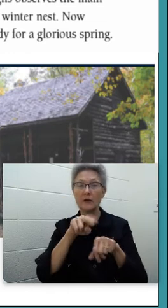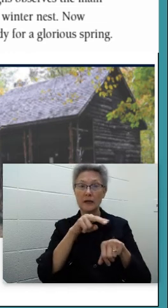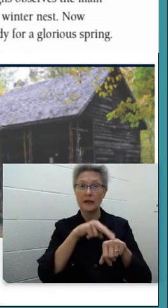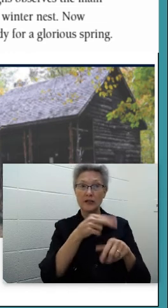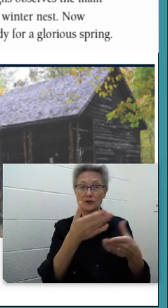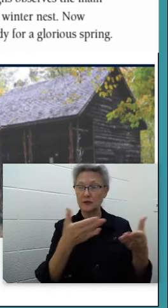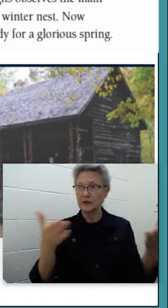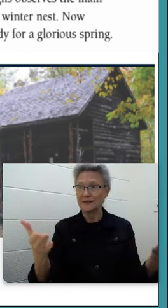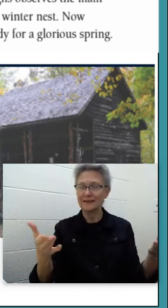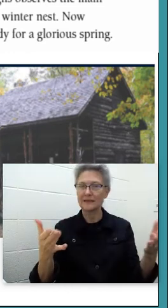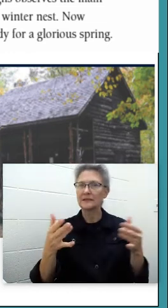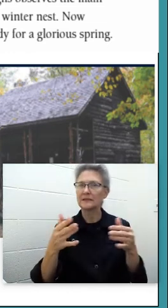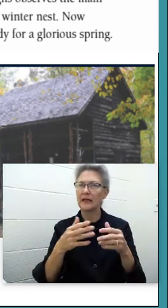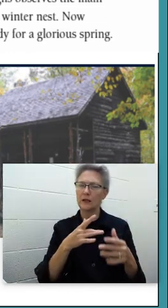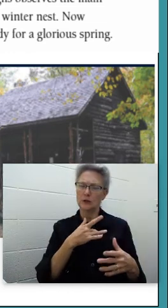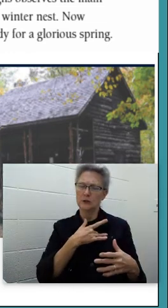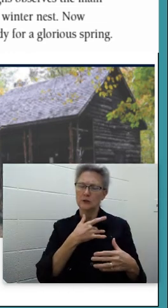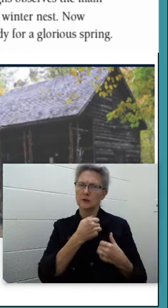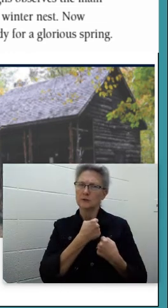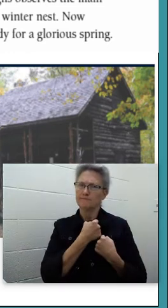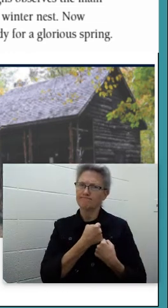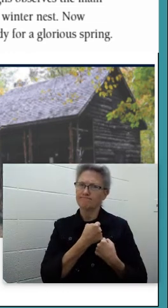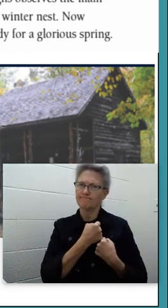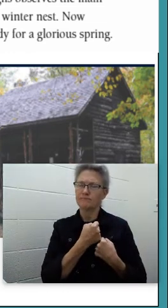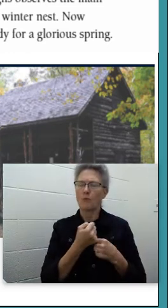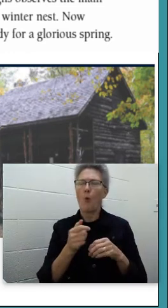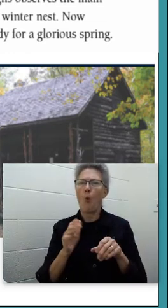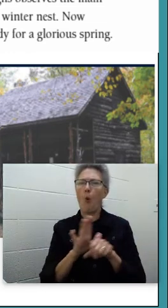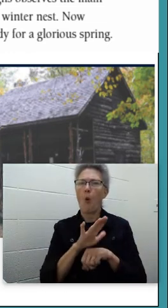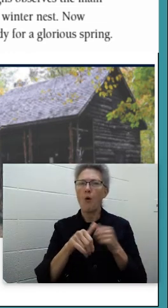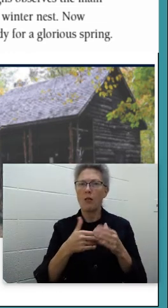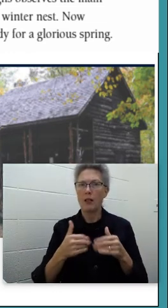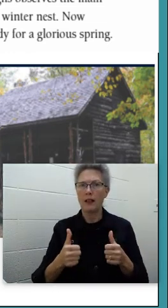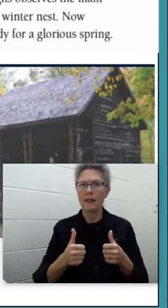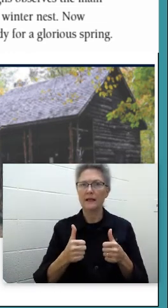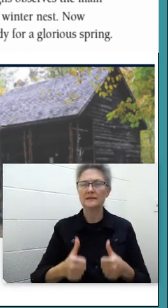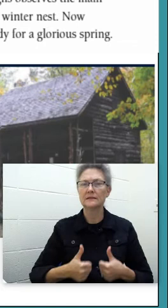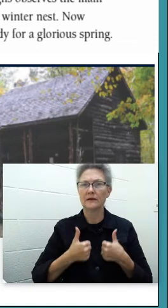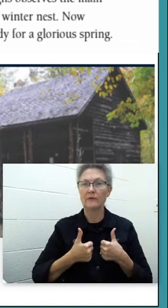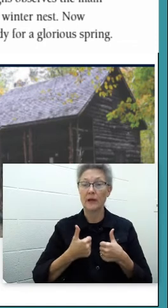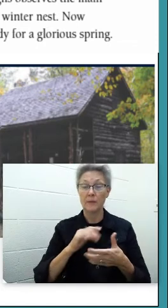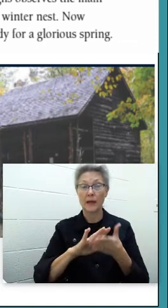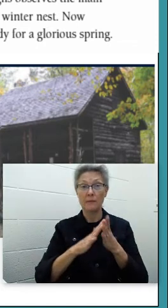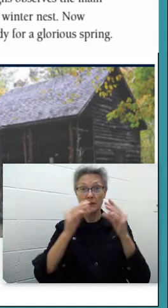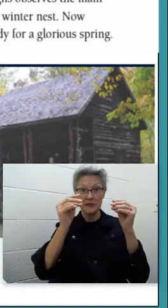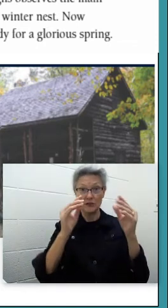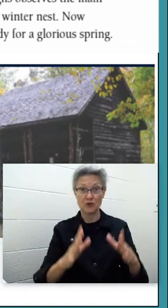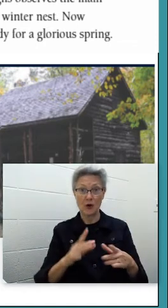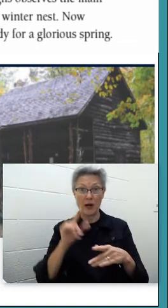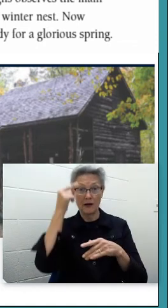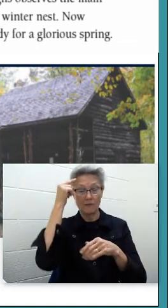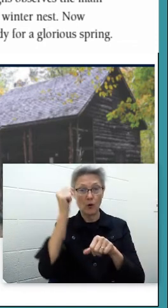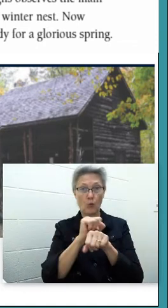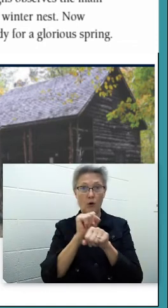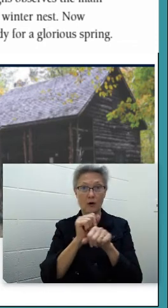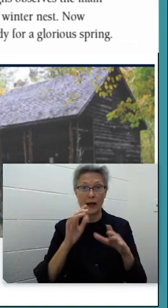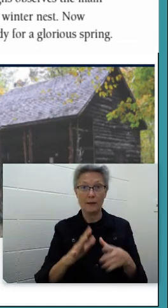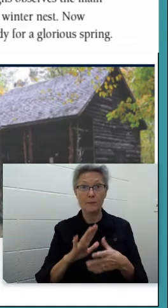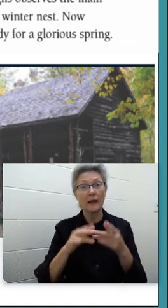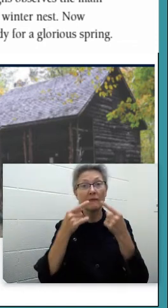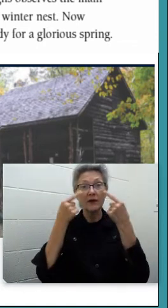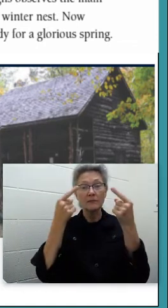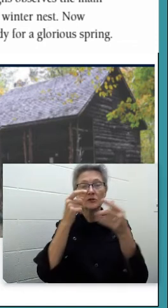his entire life. He became a teacher and government worker, and also gained fame writing essays for